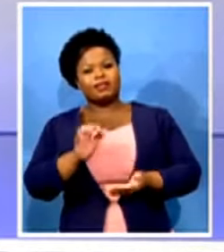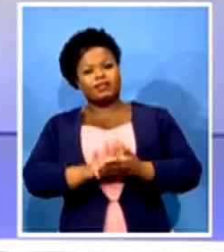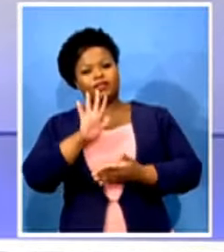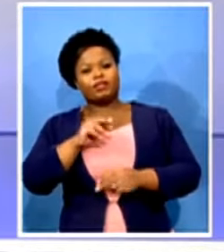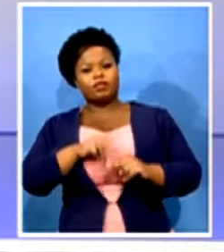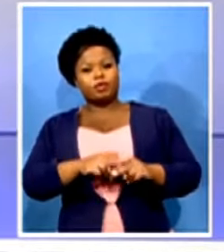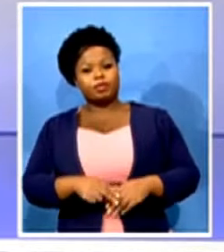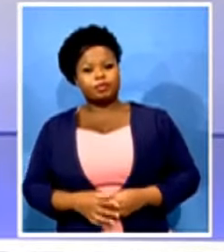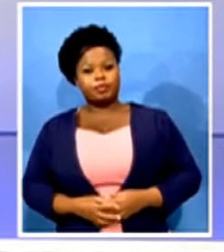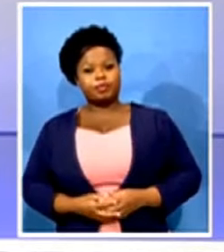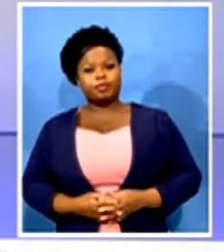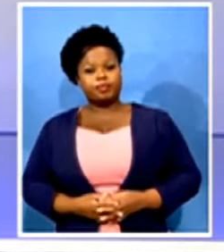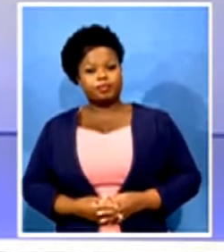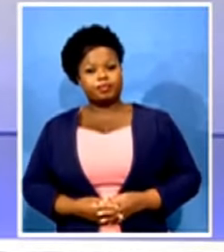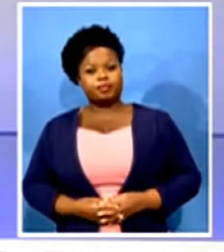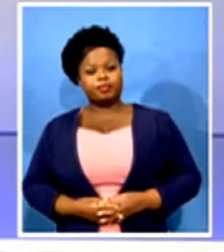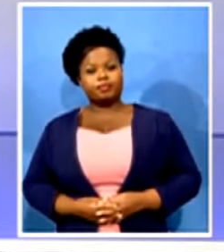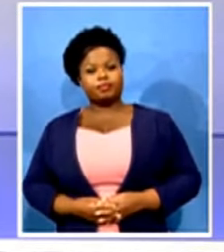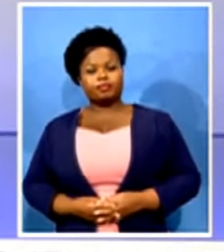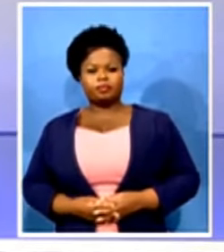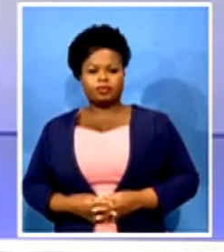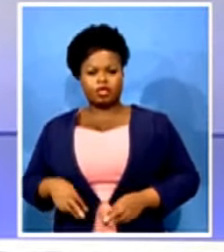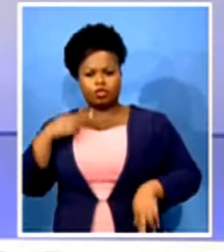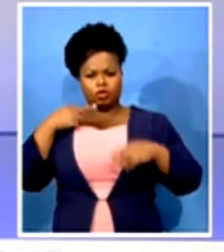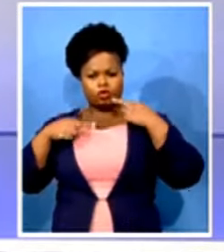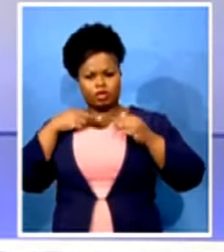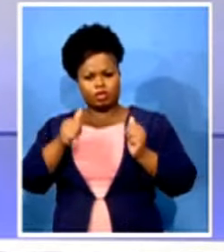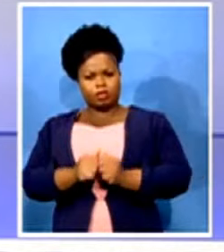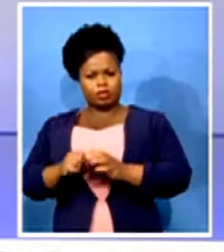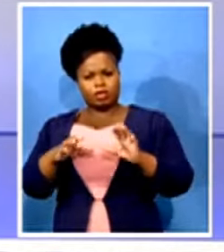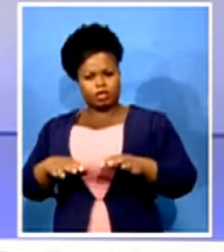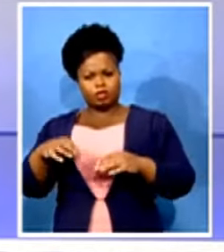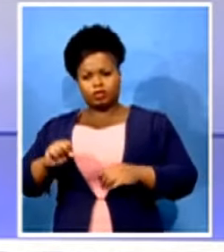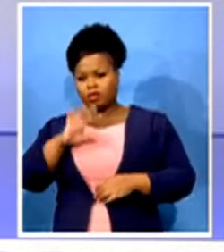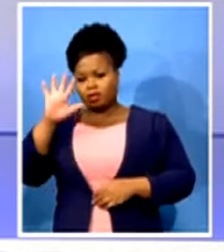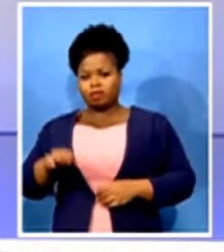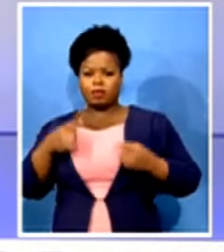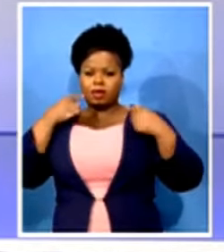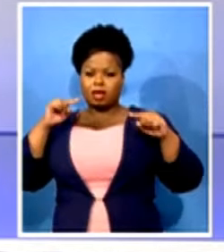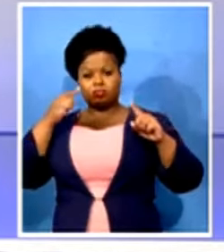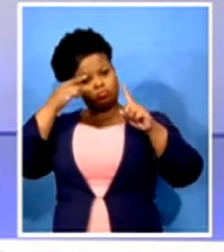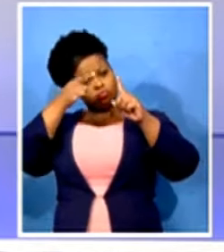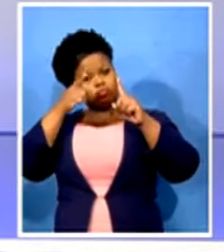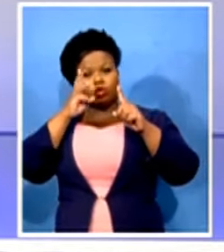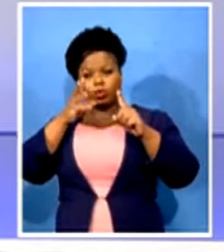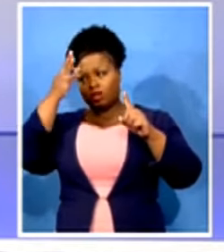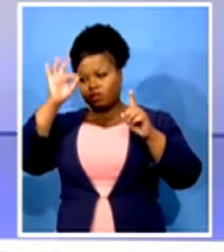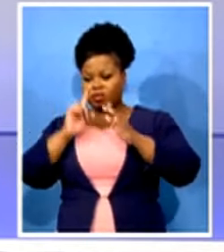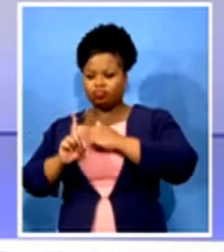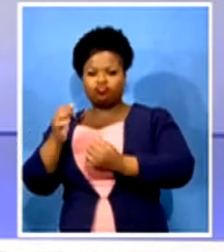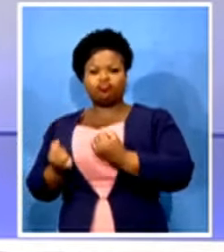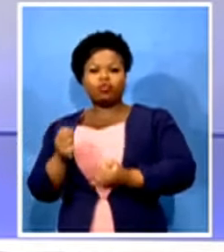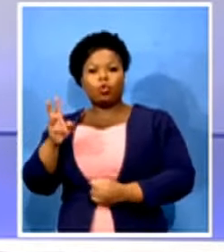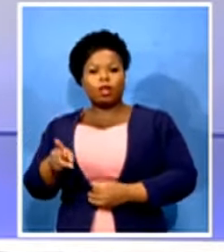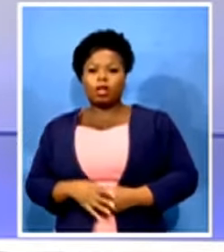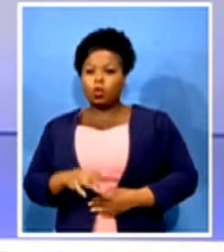The Restaurant Association of South Africa has announced its intention to take government to court over its decision to ban the sale